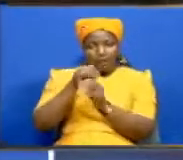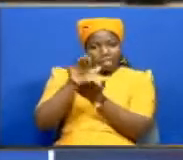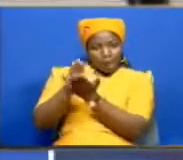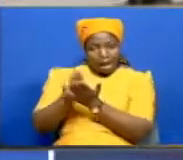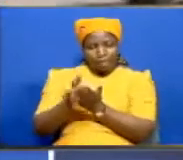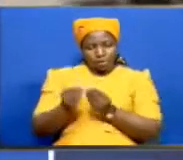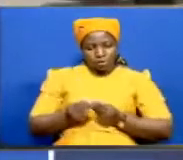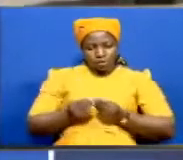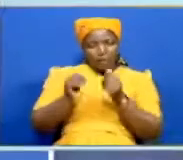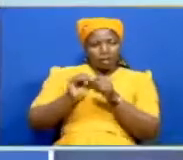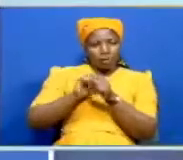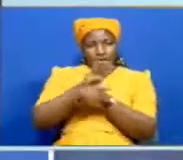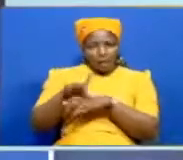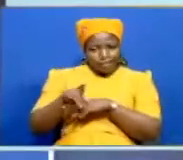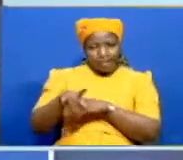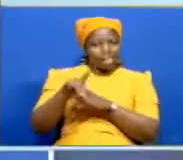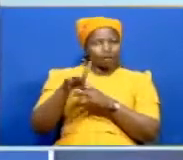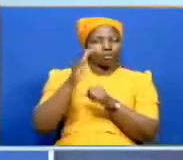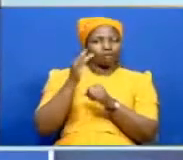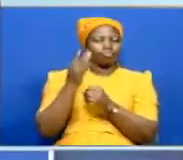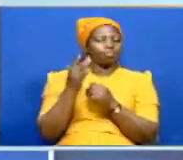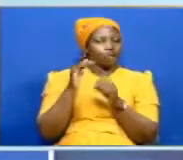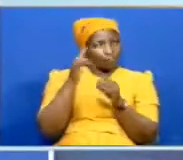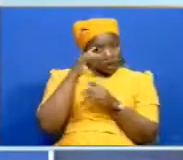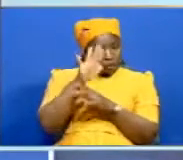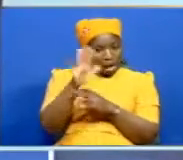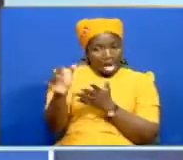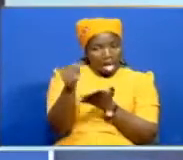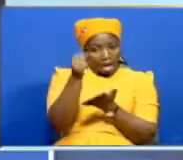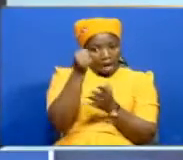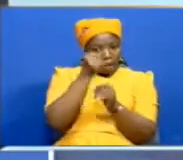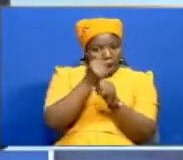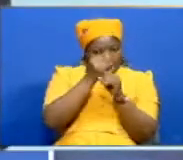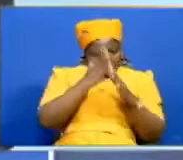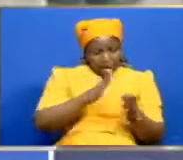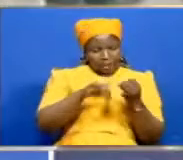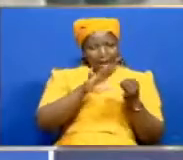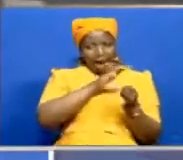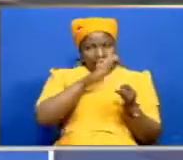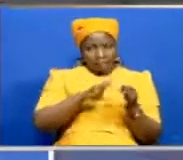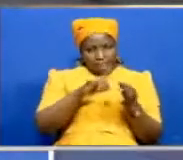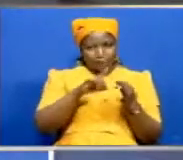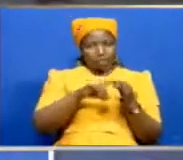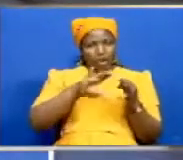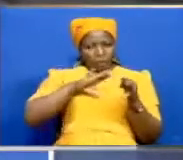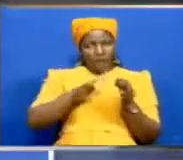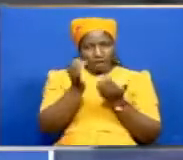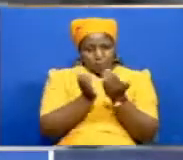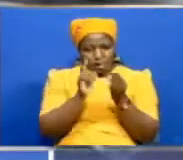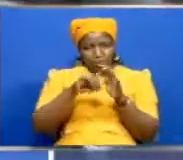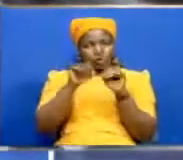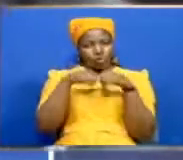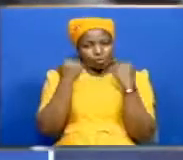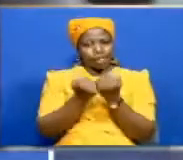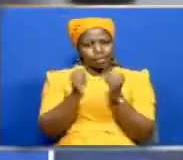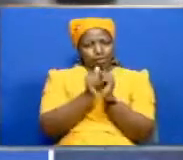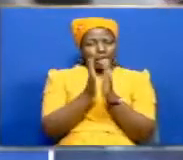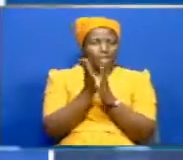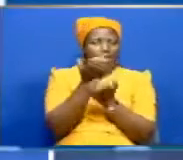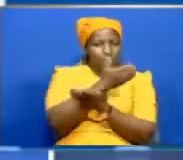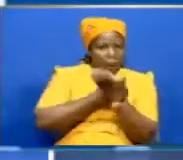to COVID-19 pandemic for its employees, clients, owners of businesses, societies, and